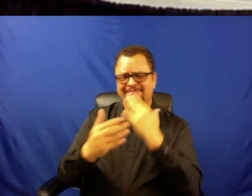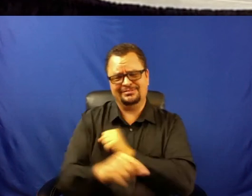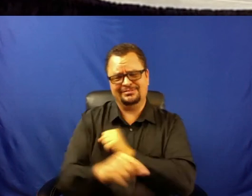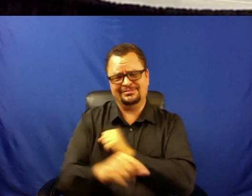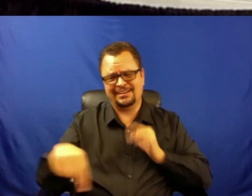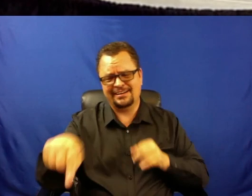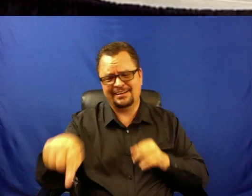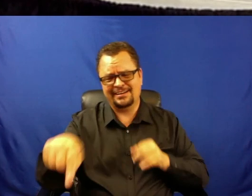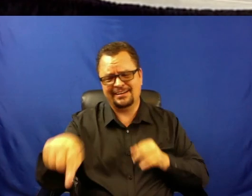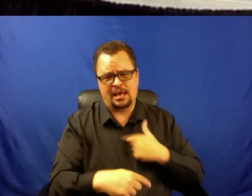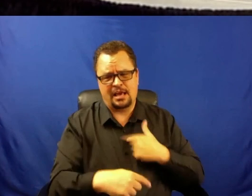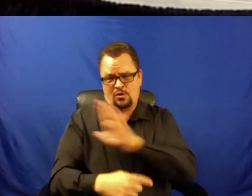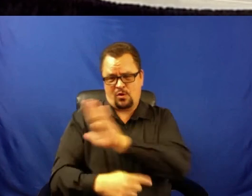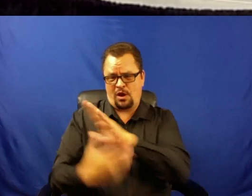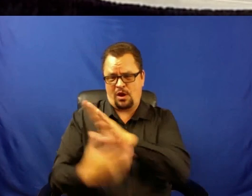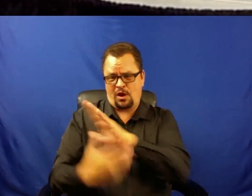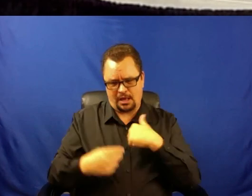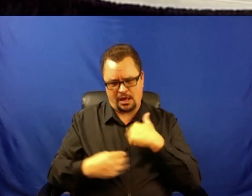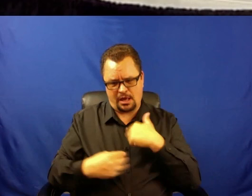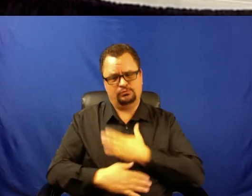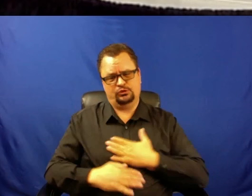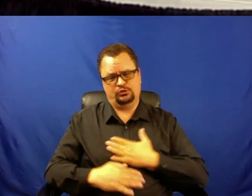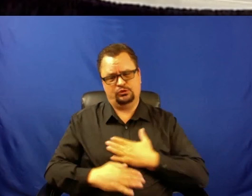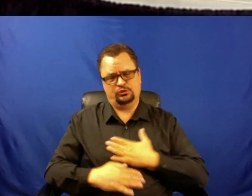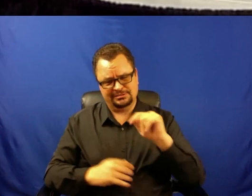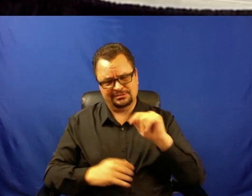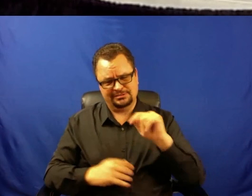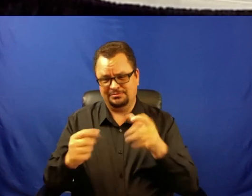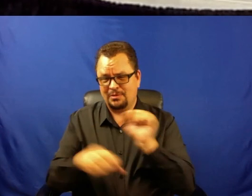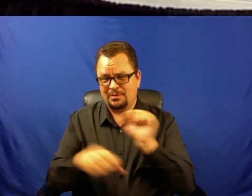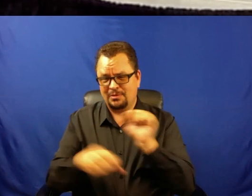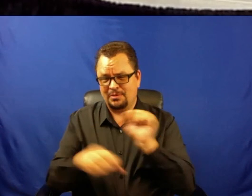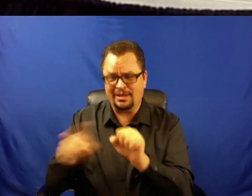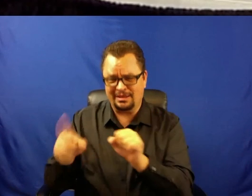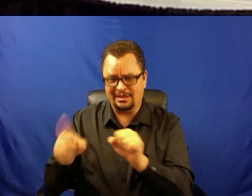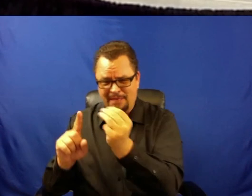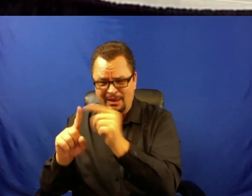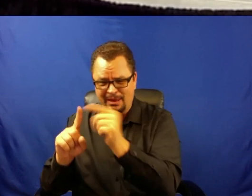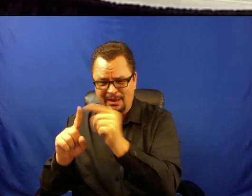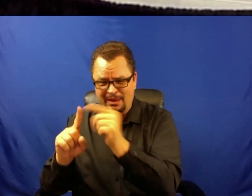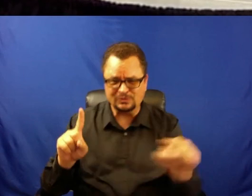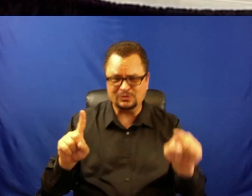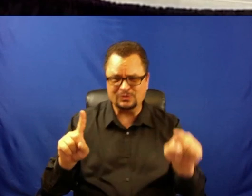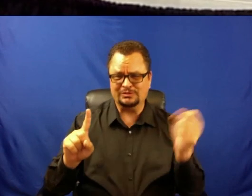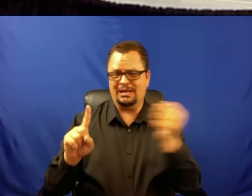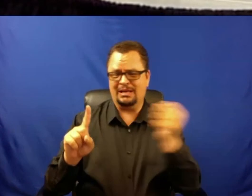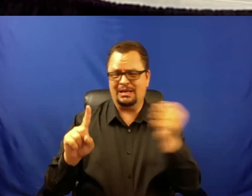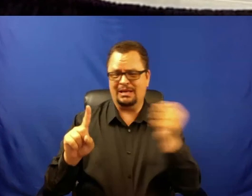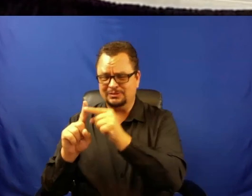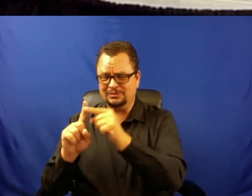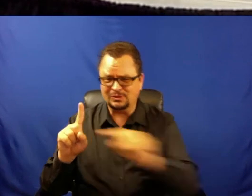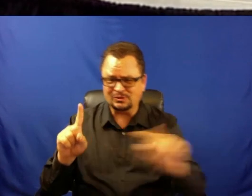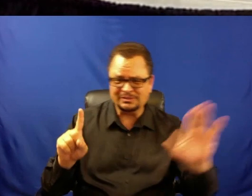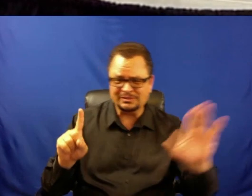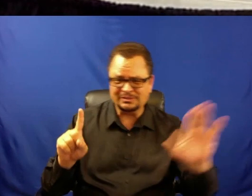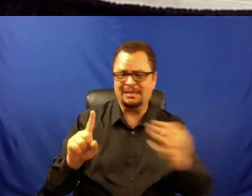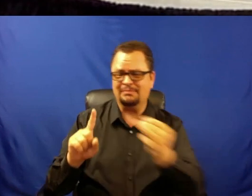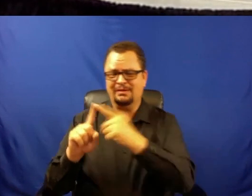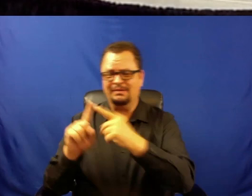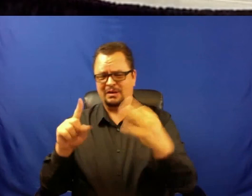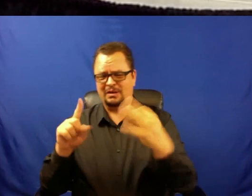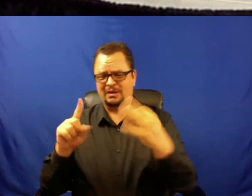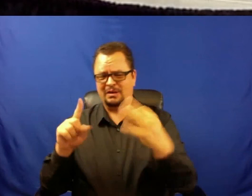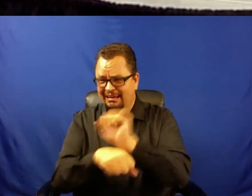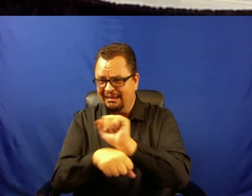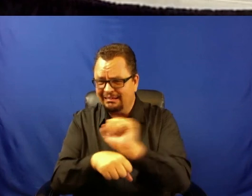Saturday, Sunday, evenings. And this is not a one-time thing. It's steady. It's like a steady state for many of us.